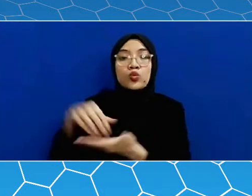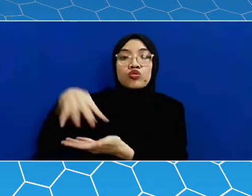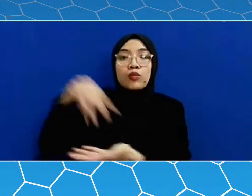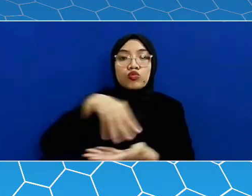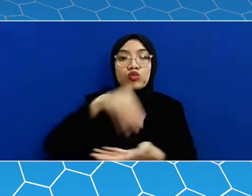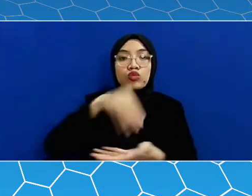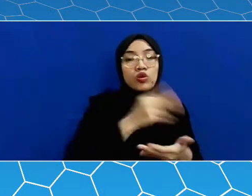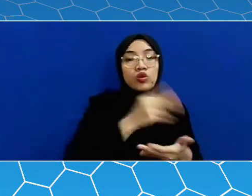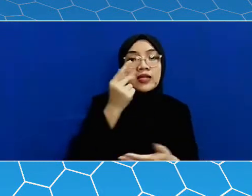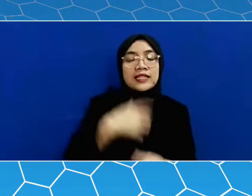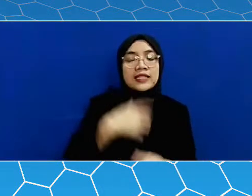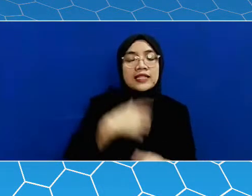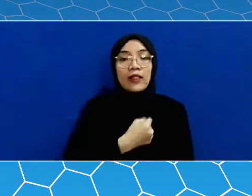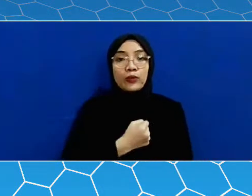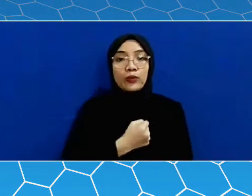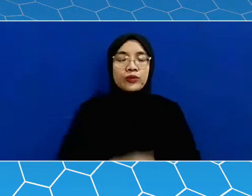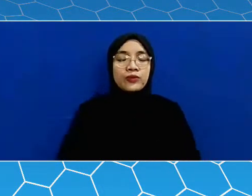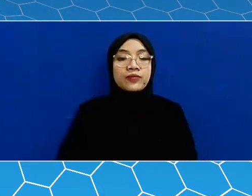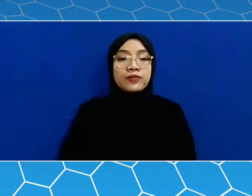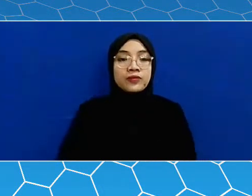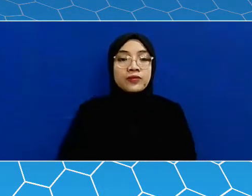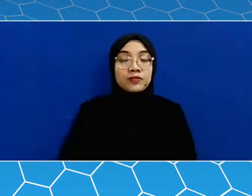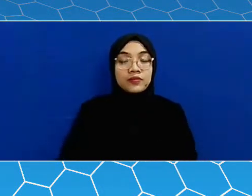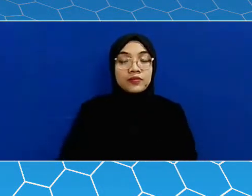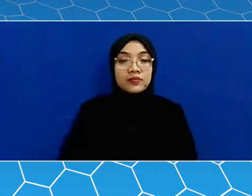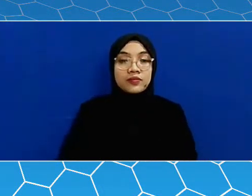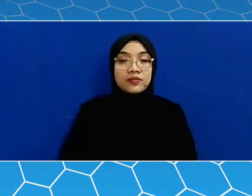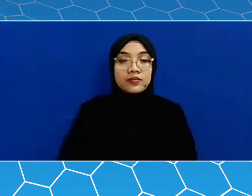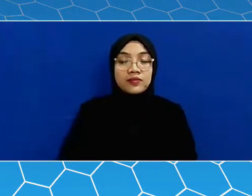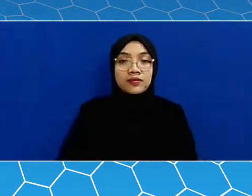And this again reiterates the same